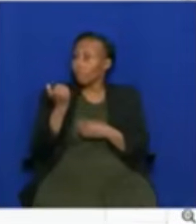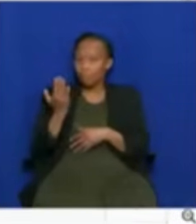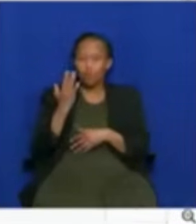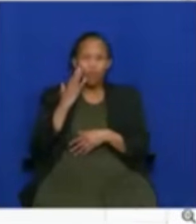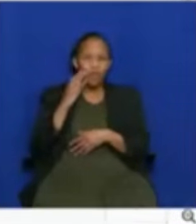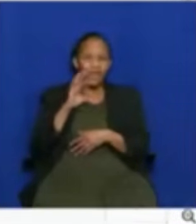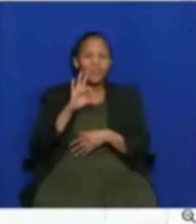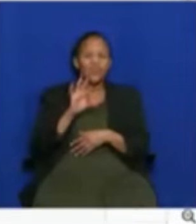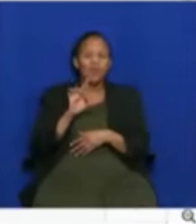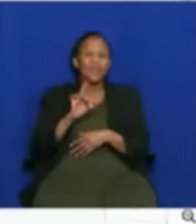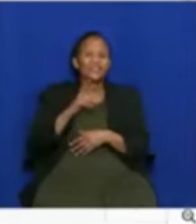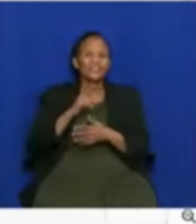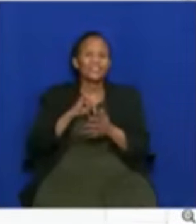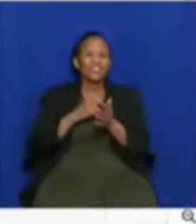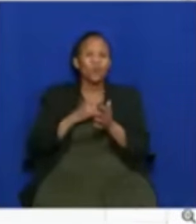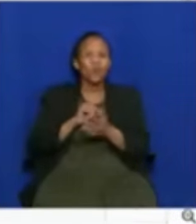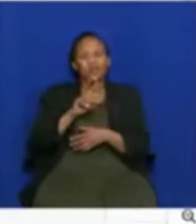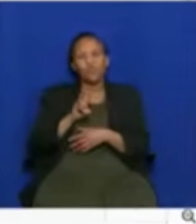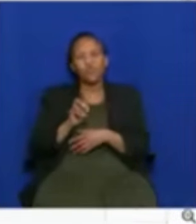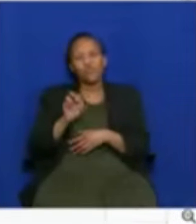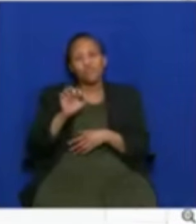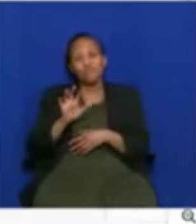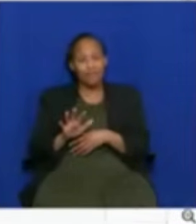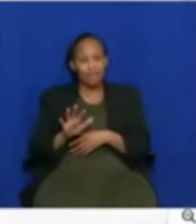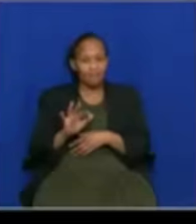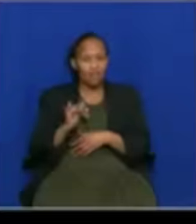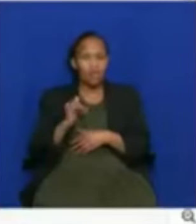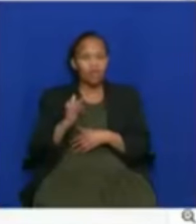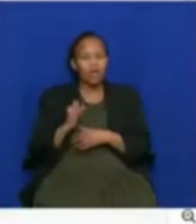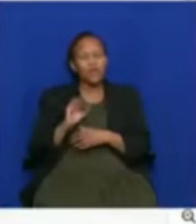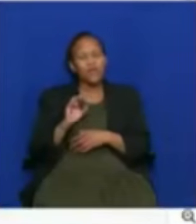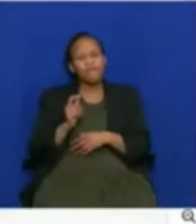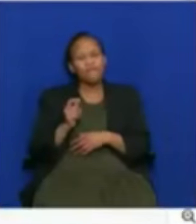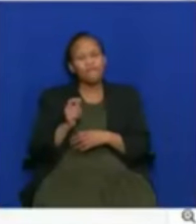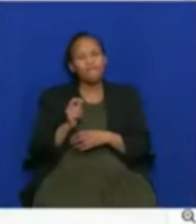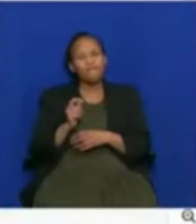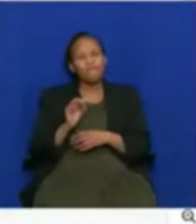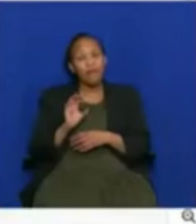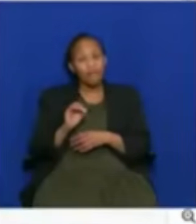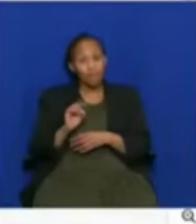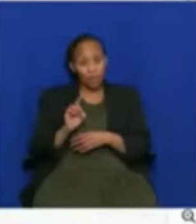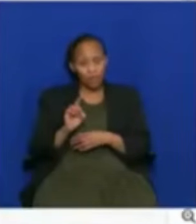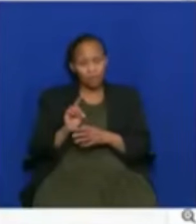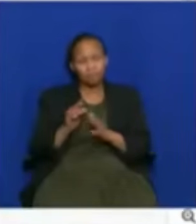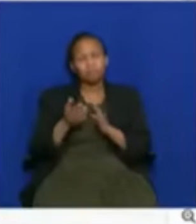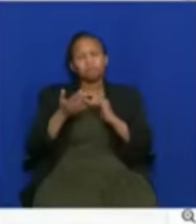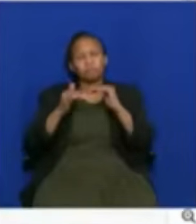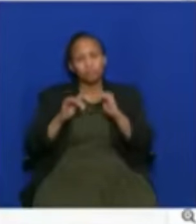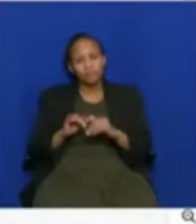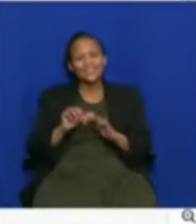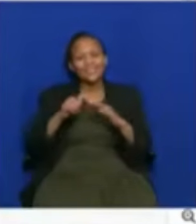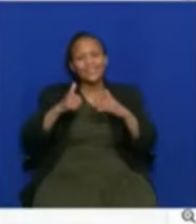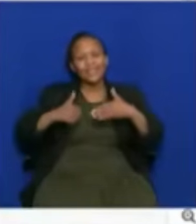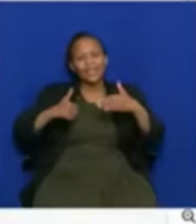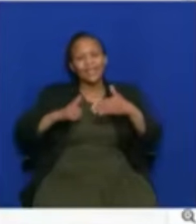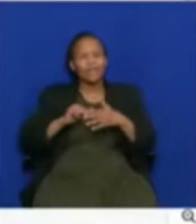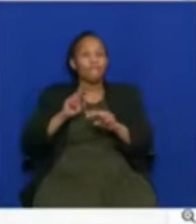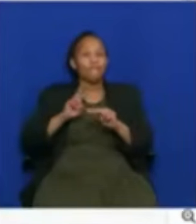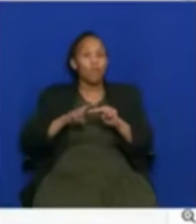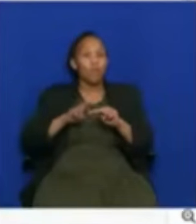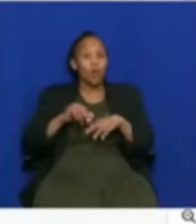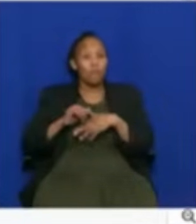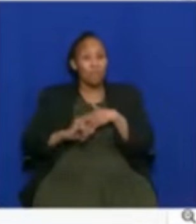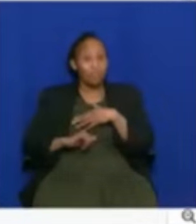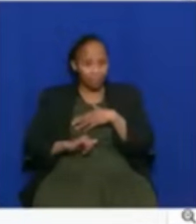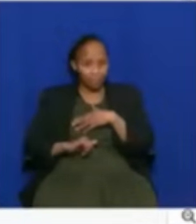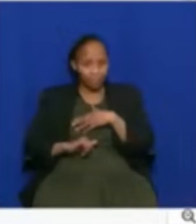2025. You have a few following on the 6th of February to the National